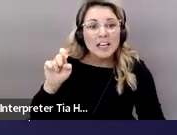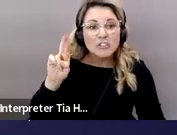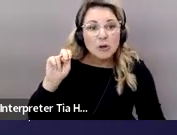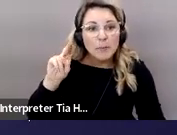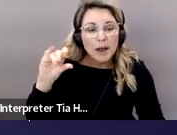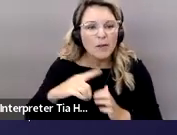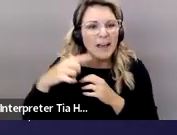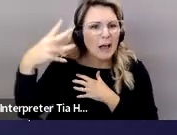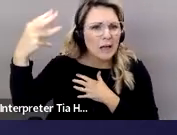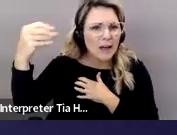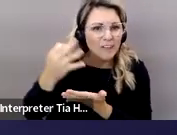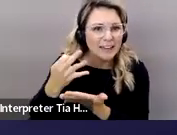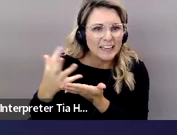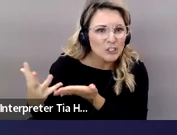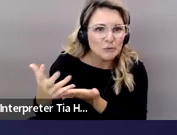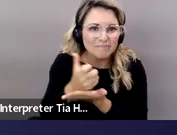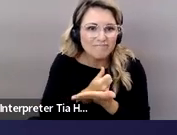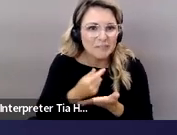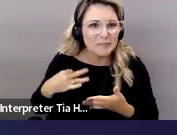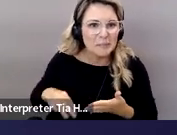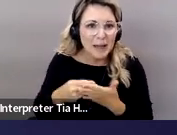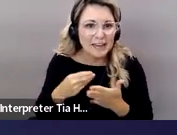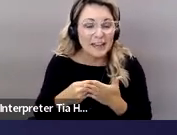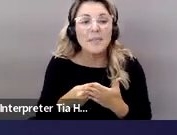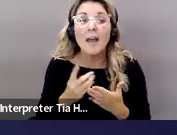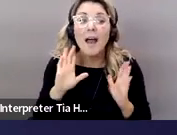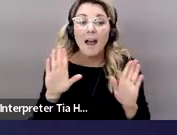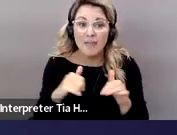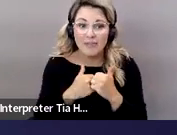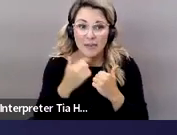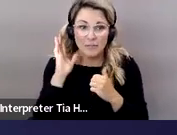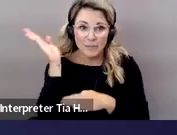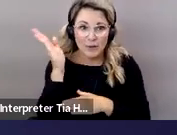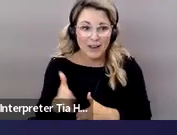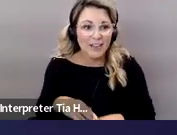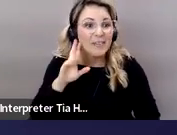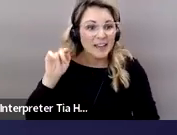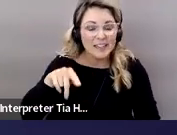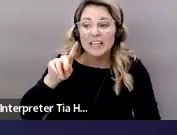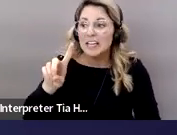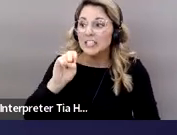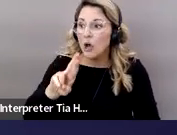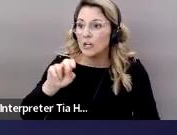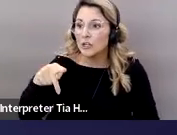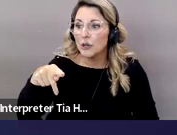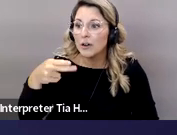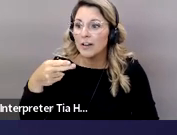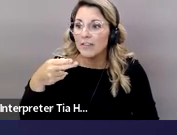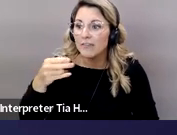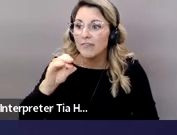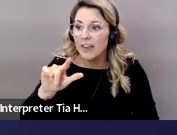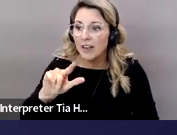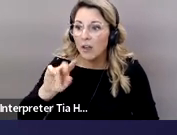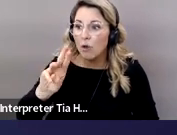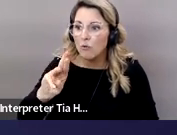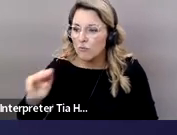to introduce our moderator today. Dr. Phil Rumroll is a professor of